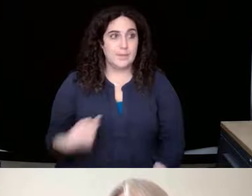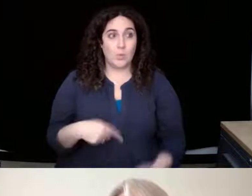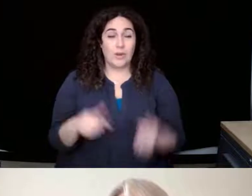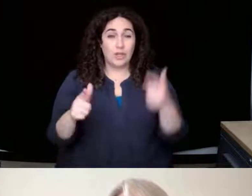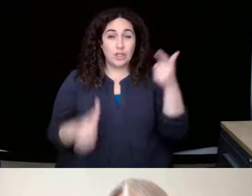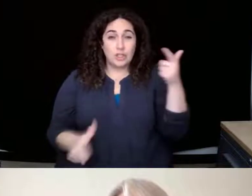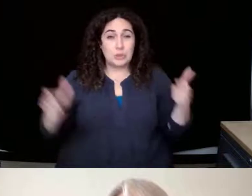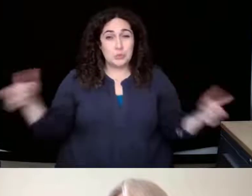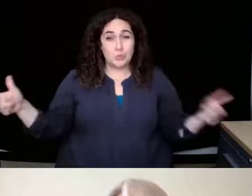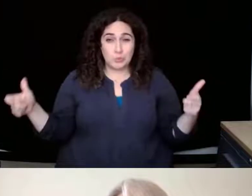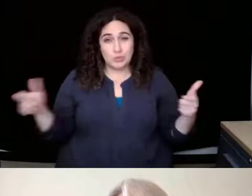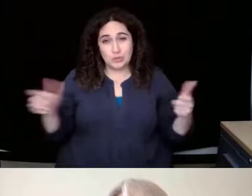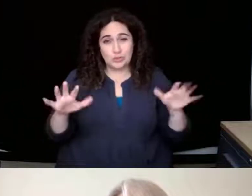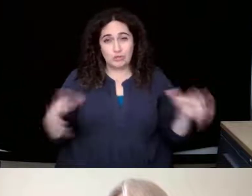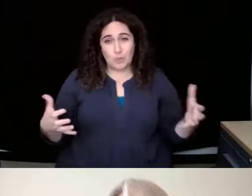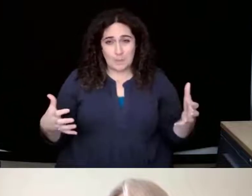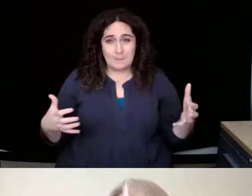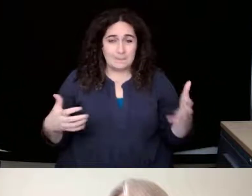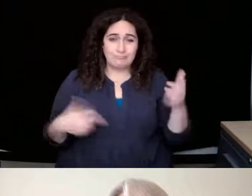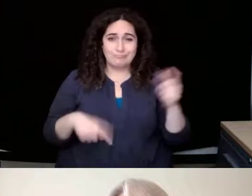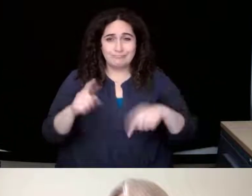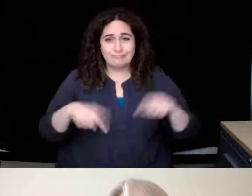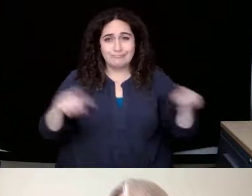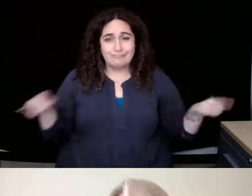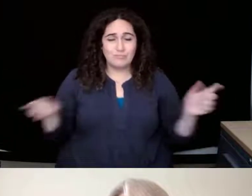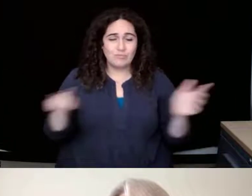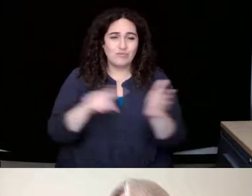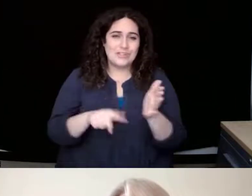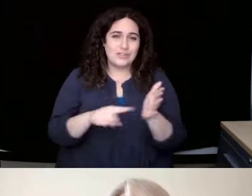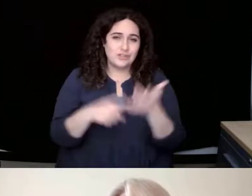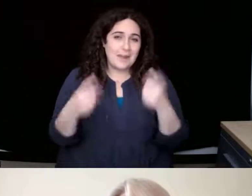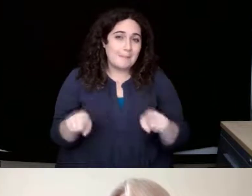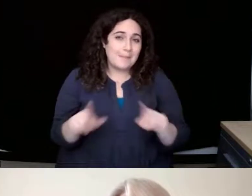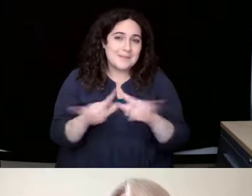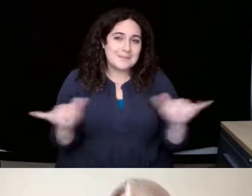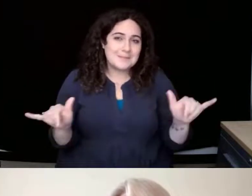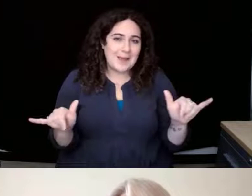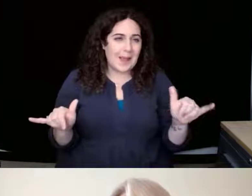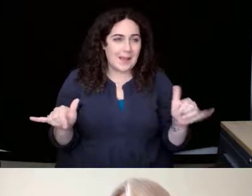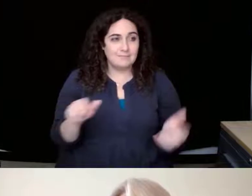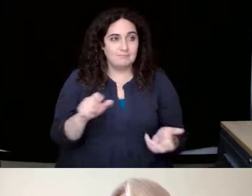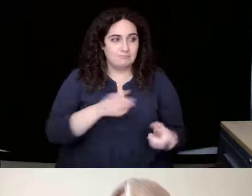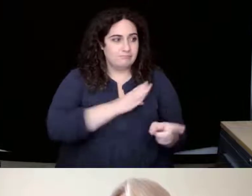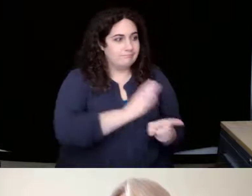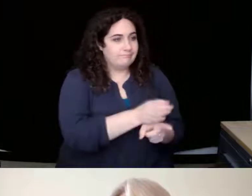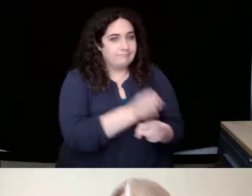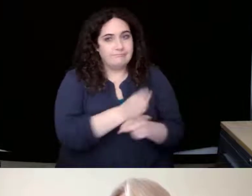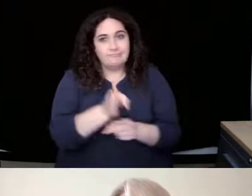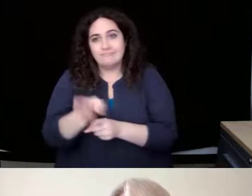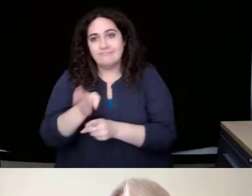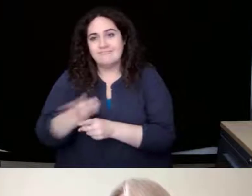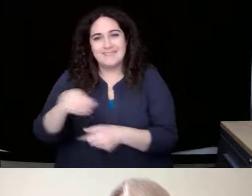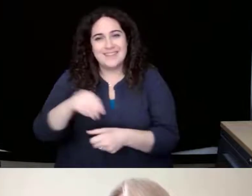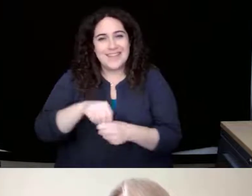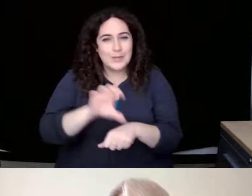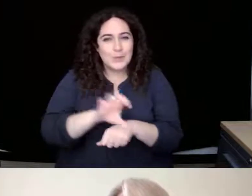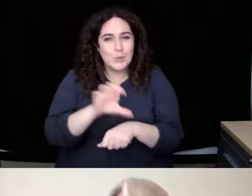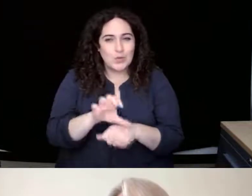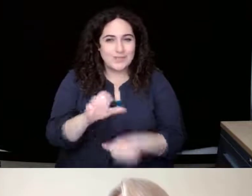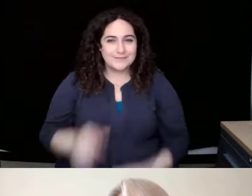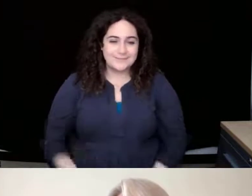on within our group that kind of spans all areas of computing